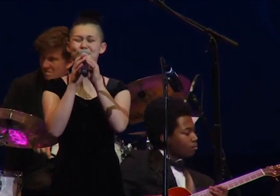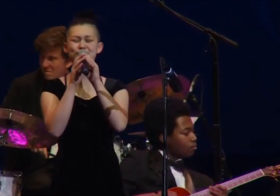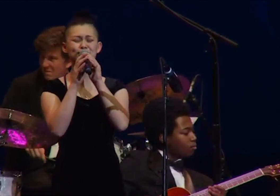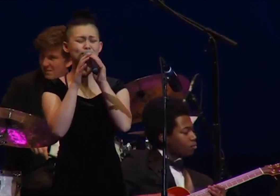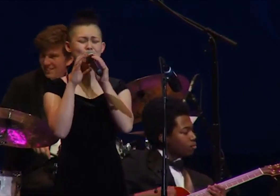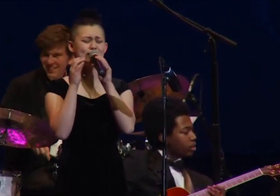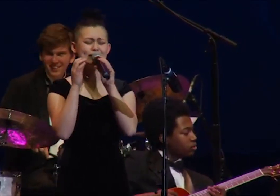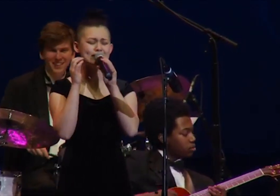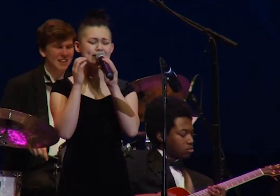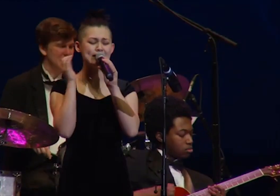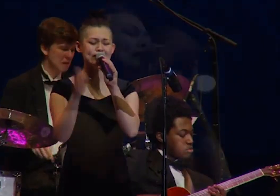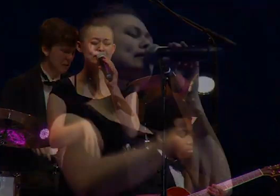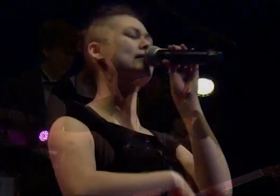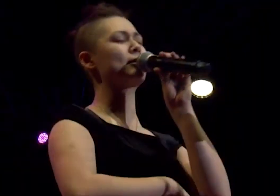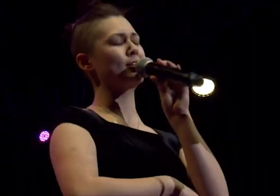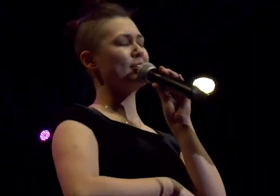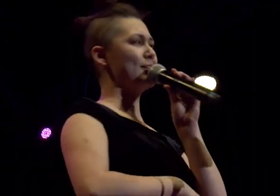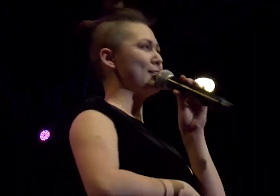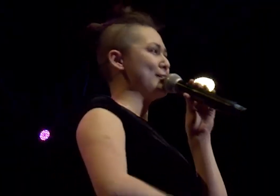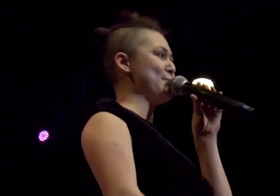gone, there's no denying